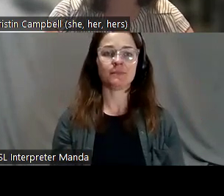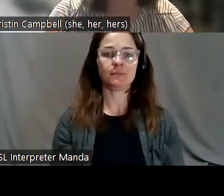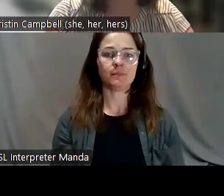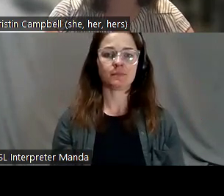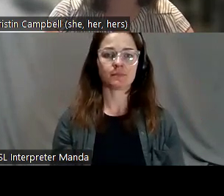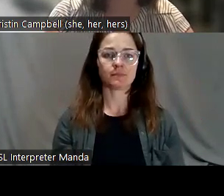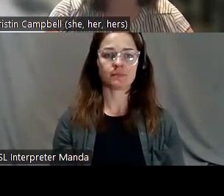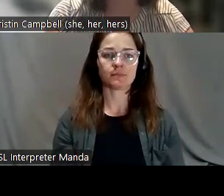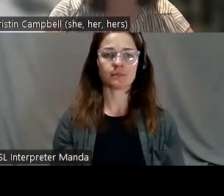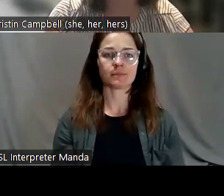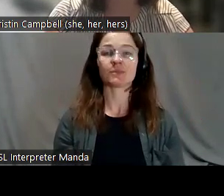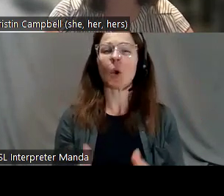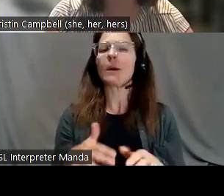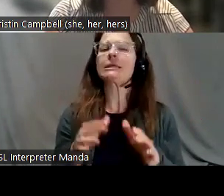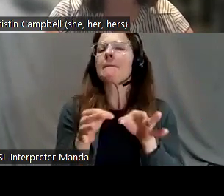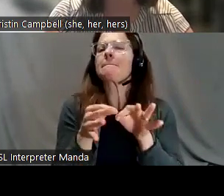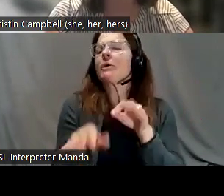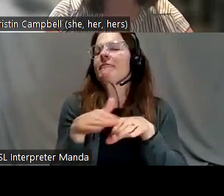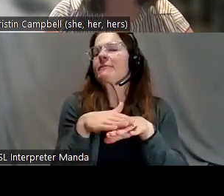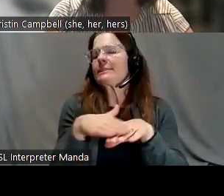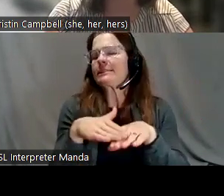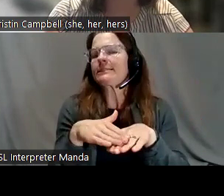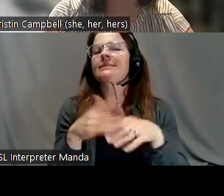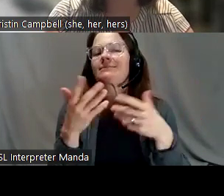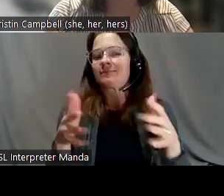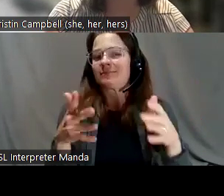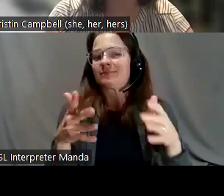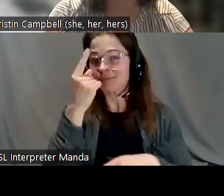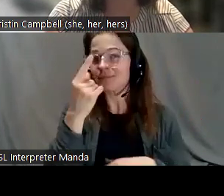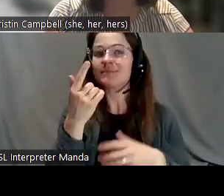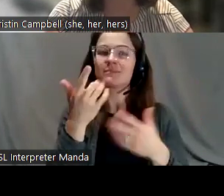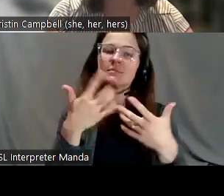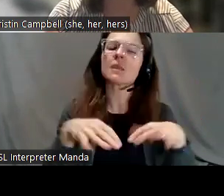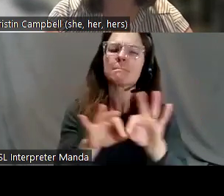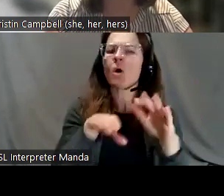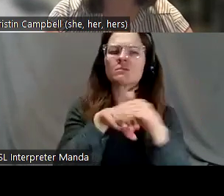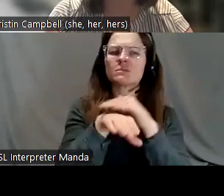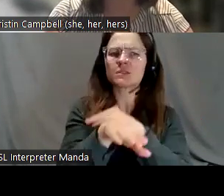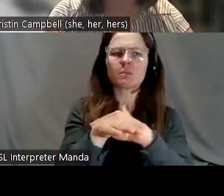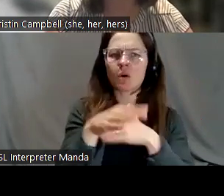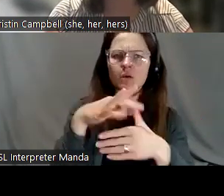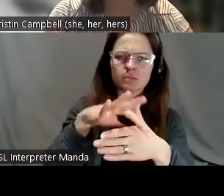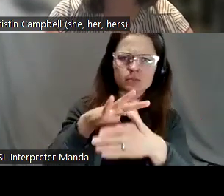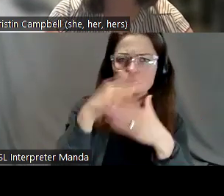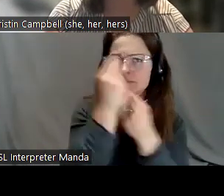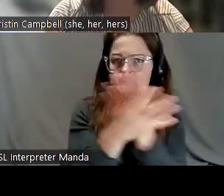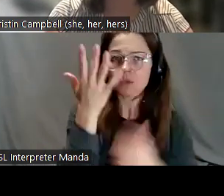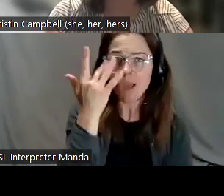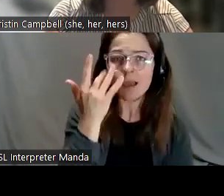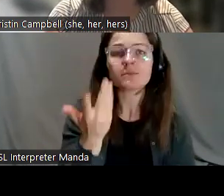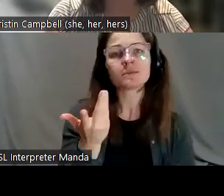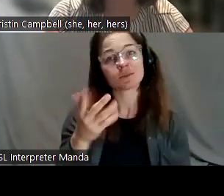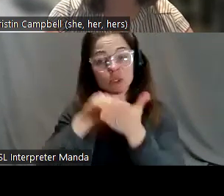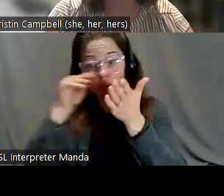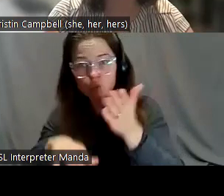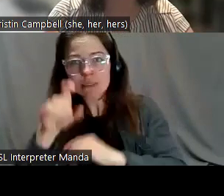So we touched on this a bit, but one of the main reasons that it's really important to have accessible content is so that that access is ready when the